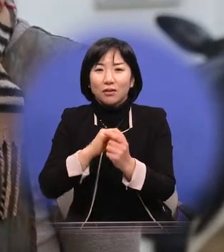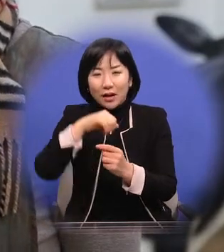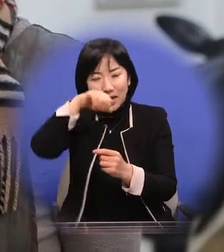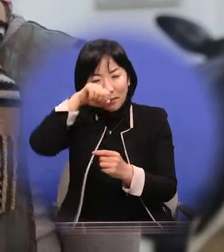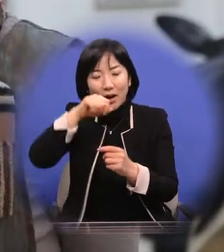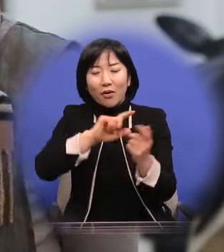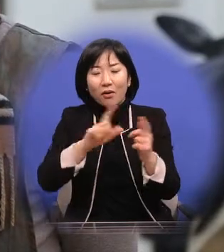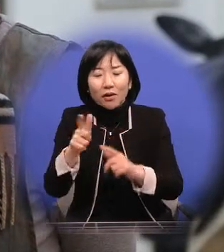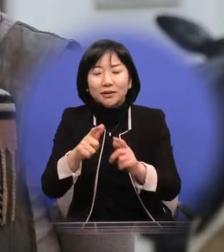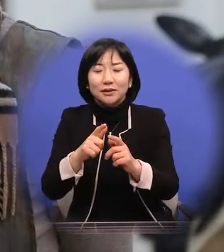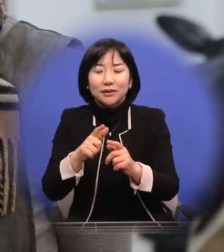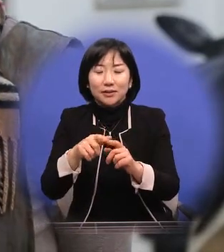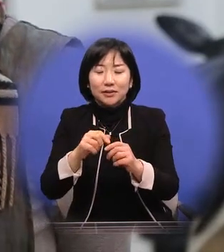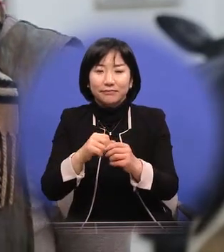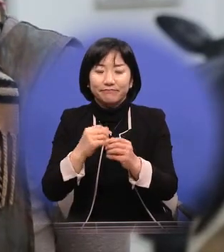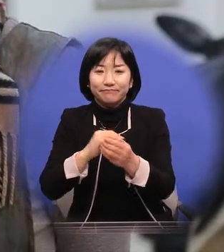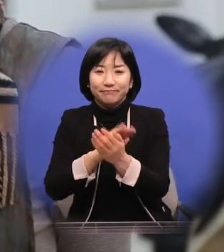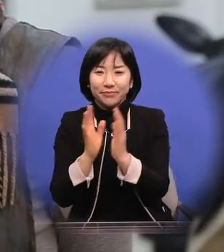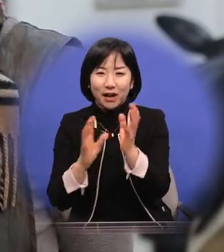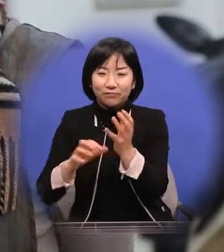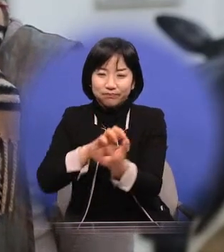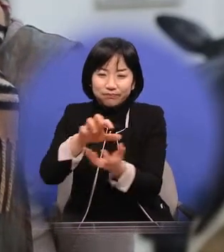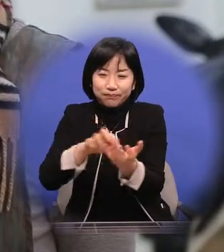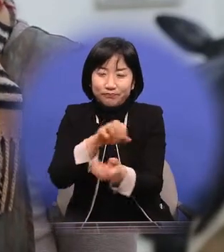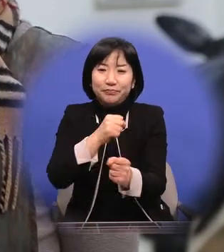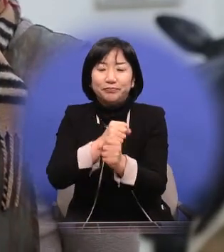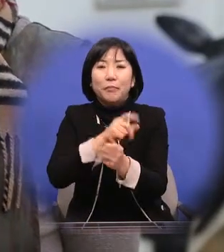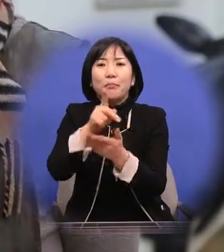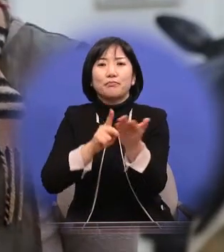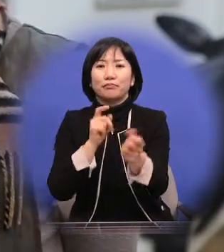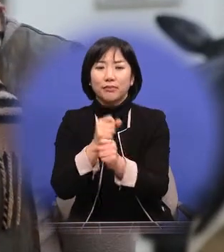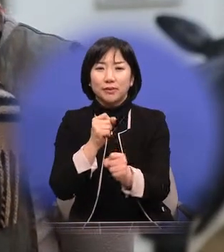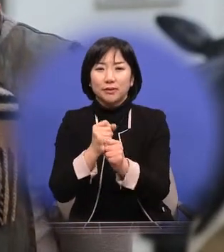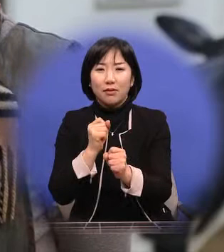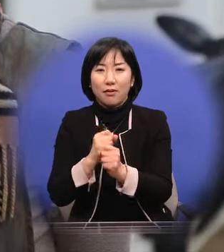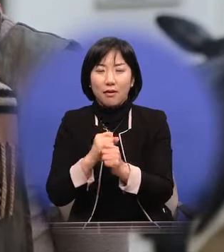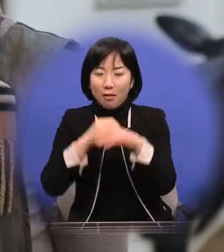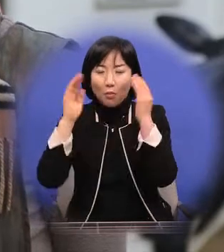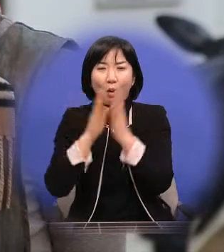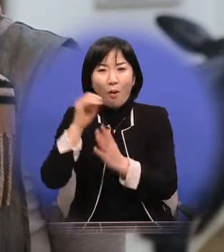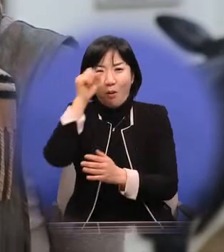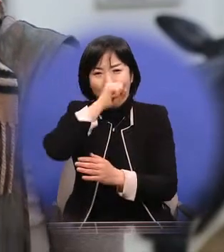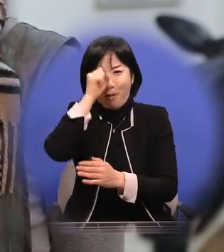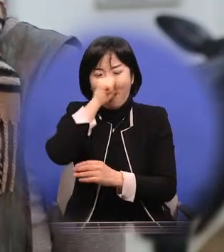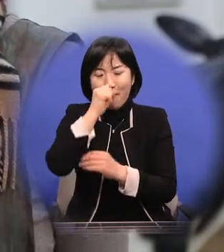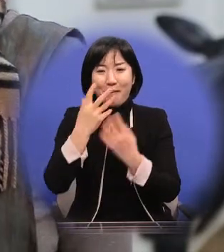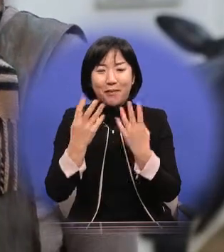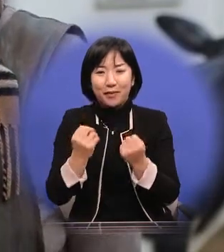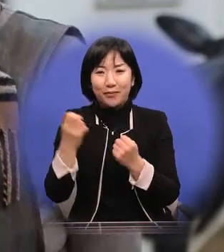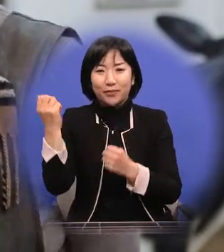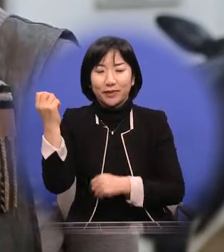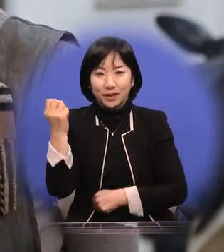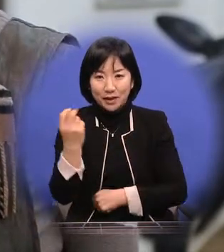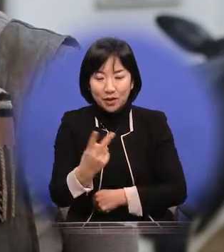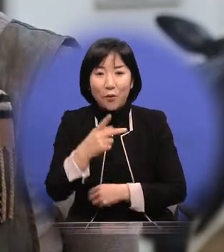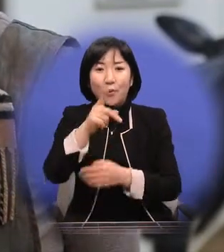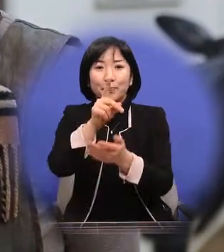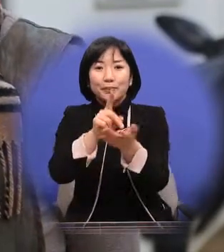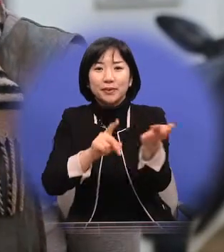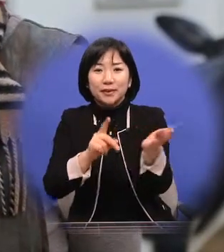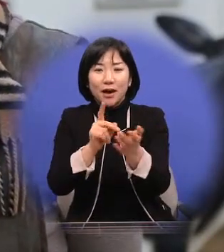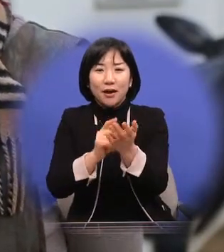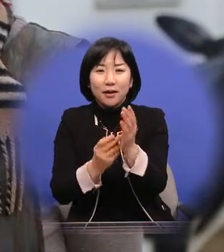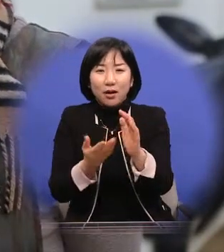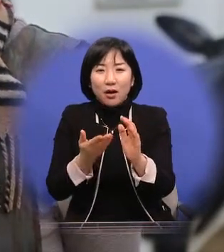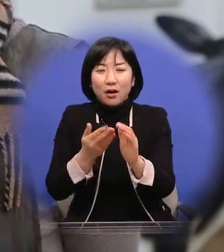lot in the of the I'm going of the And when the pizza is cooked